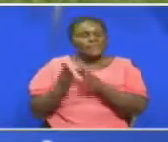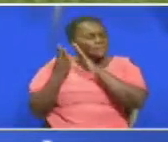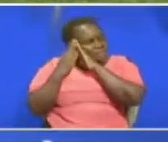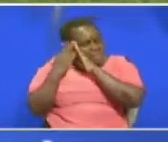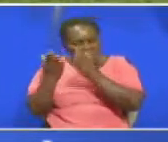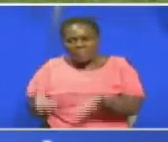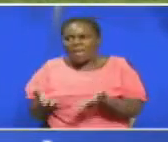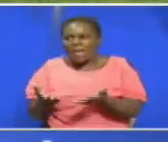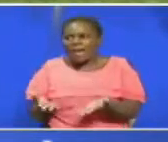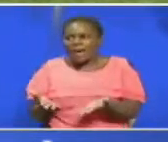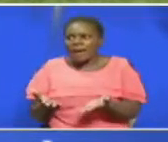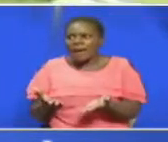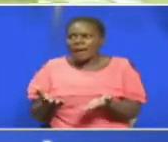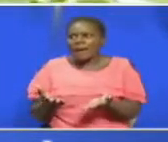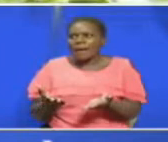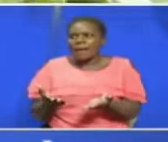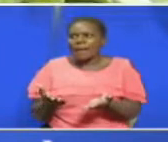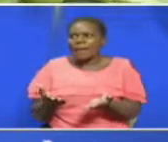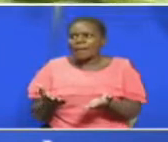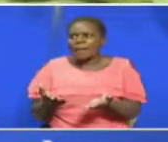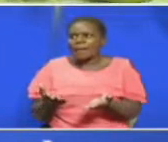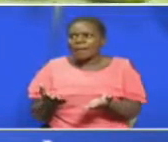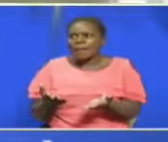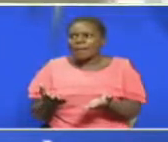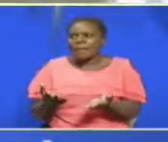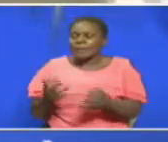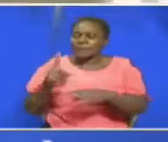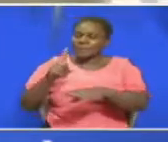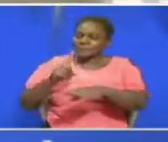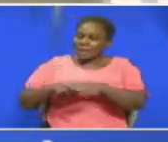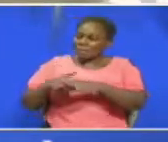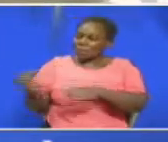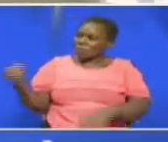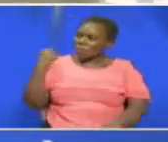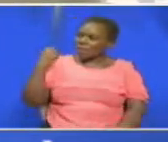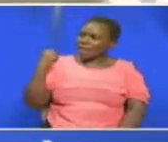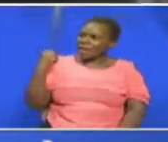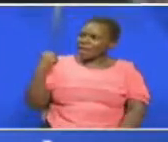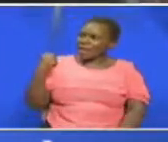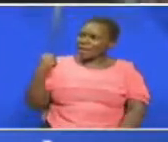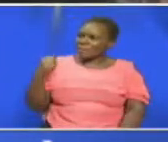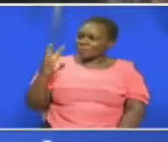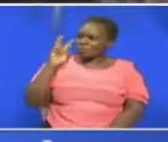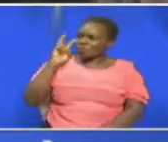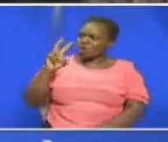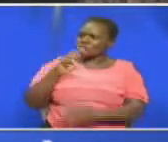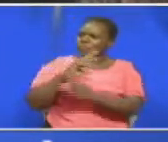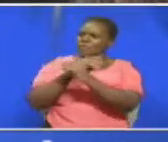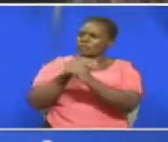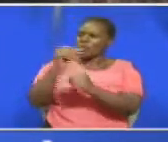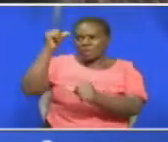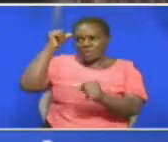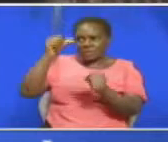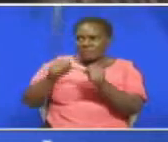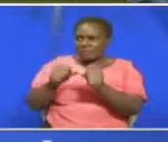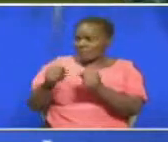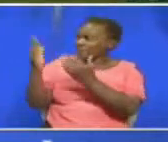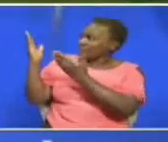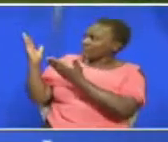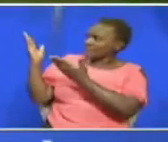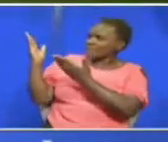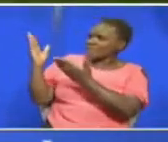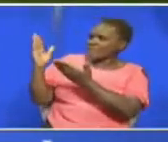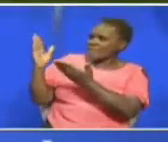asleep right on these fluffy carpets. When they wake up, it is cartoon time. Remember, this facility is